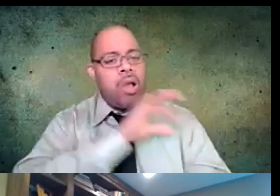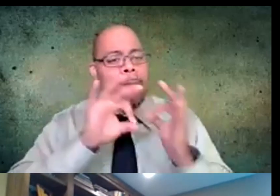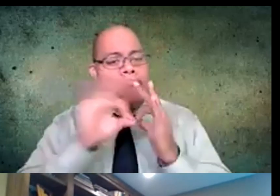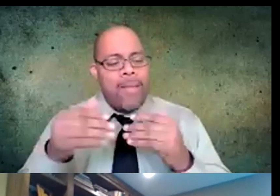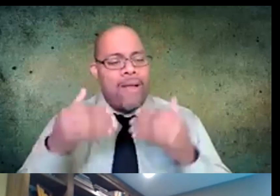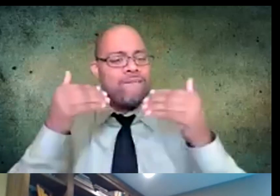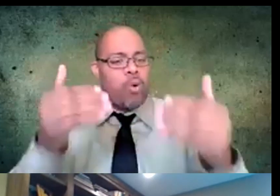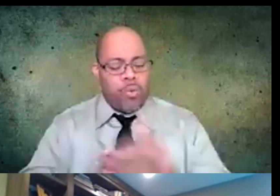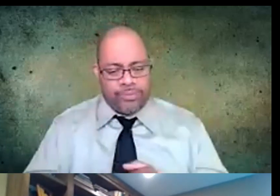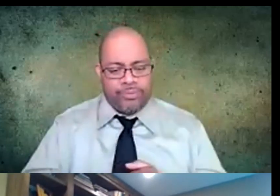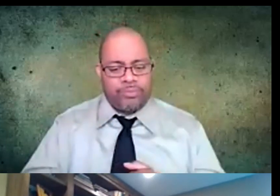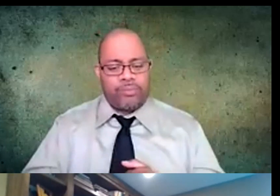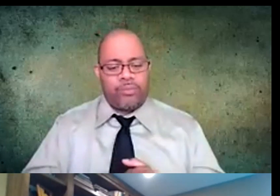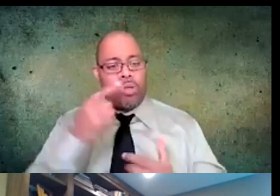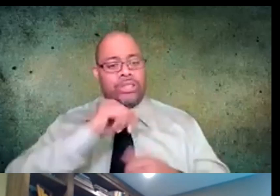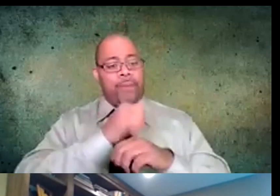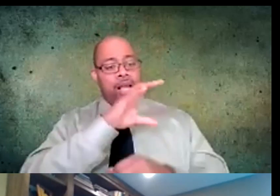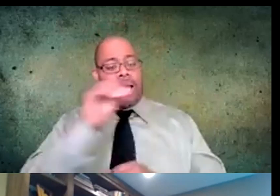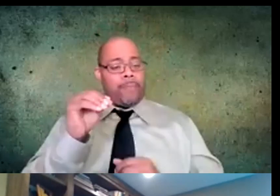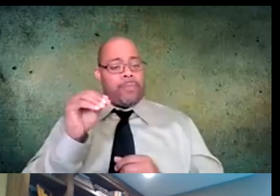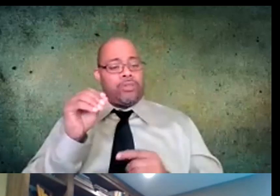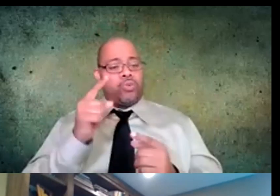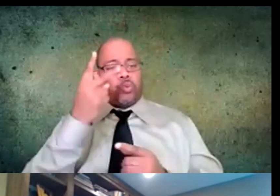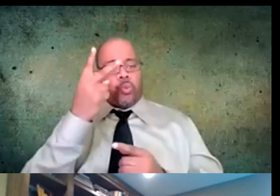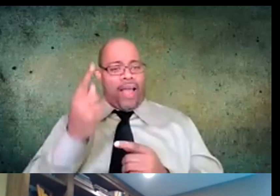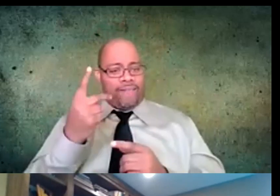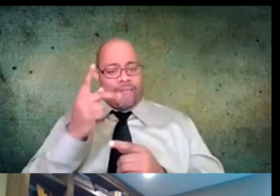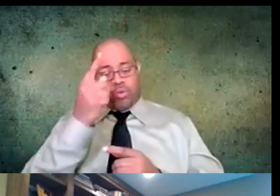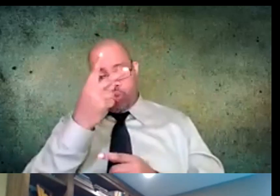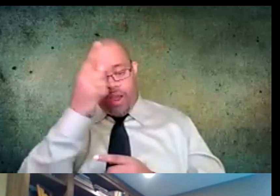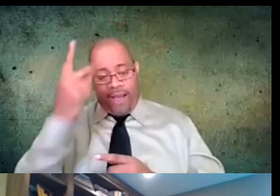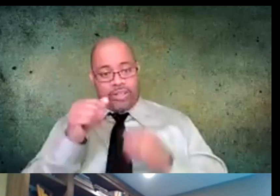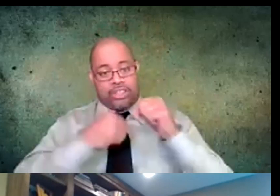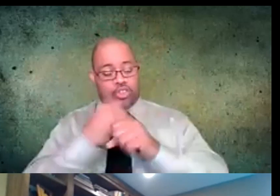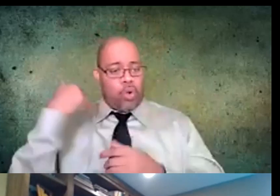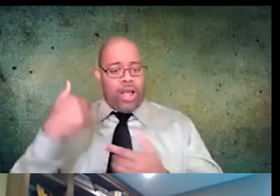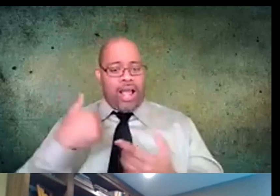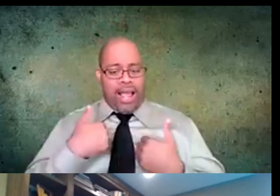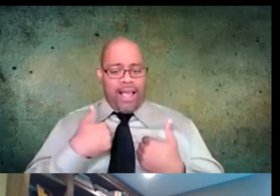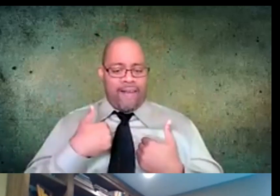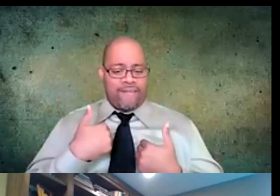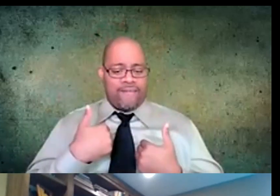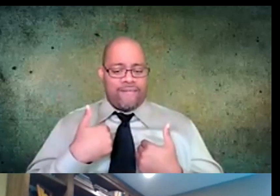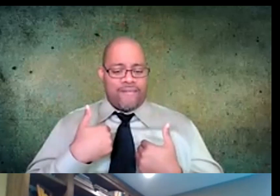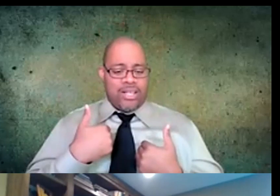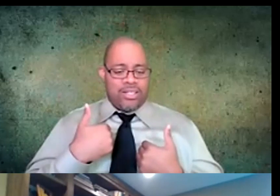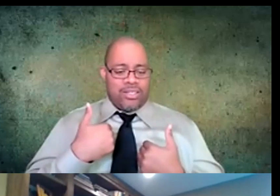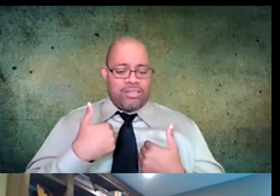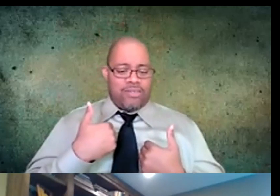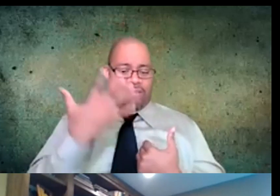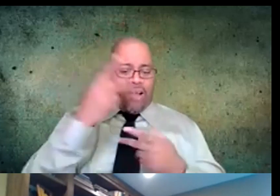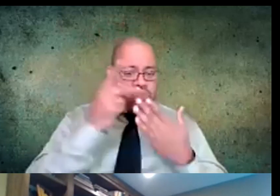forward. When we established the company 2.5 years ago, we had 5 clinical programs initially, and now we